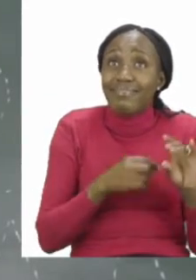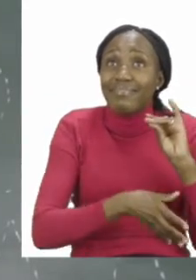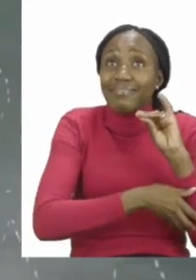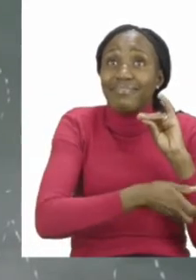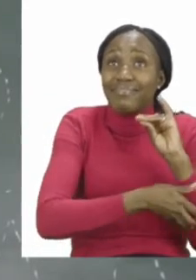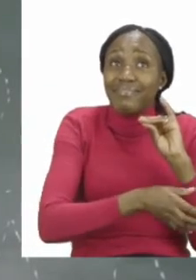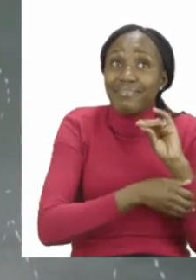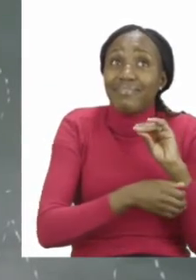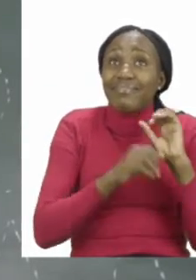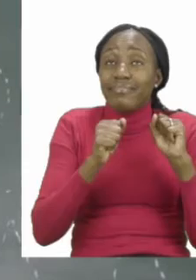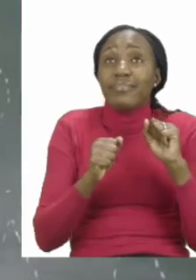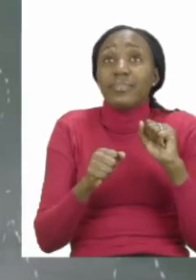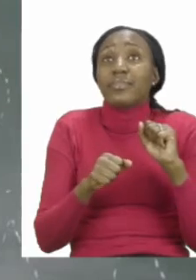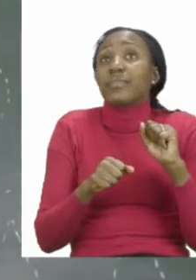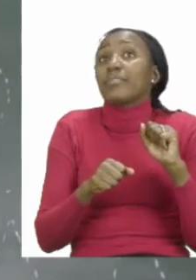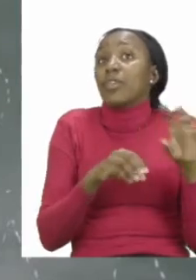monkey can move,